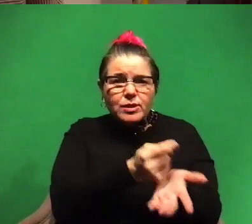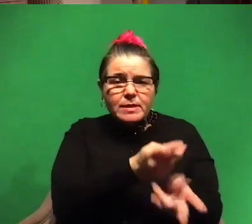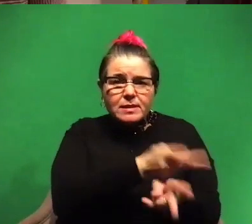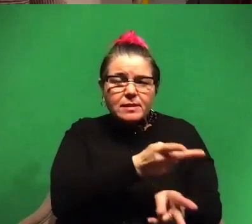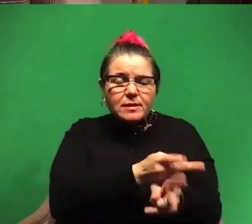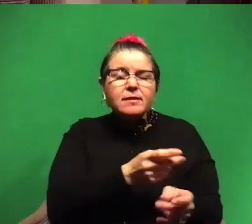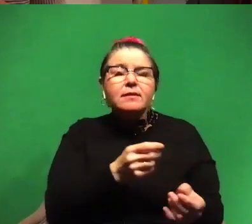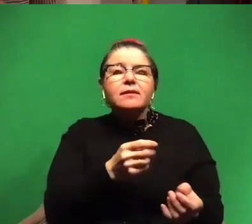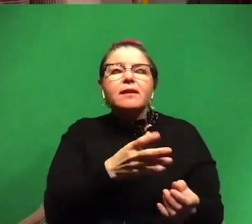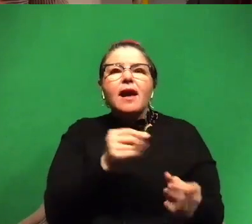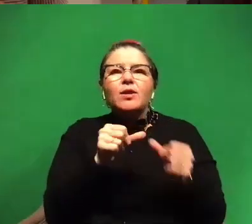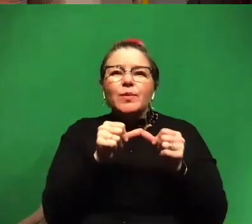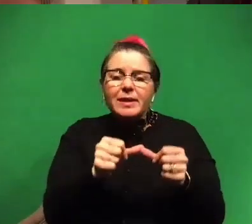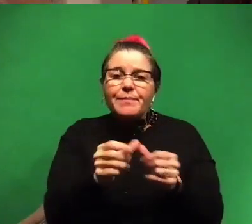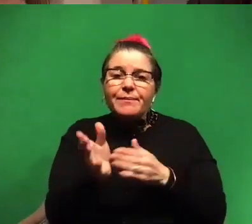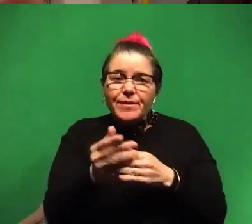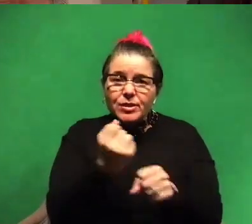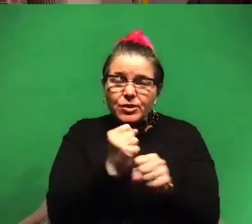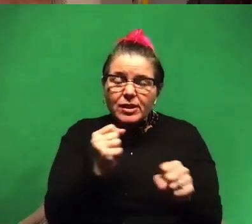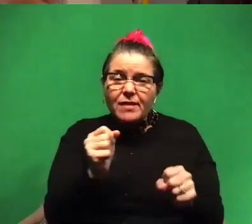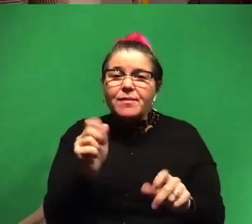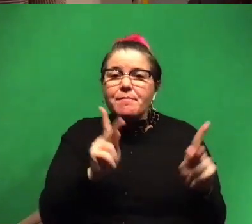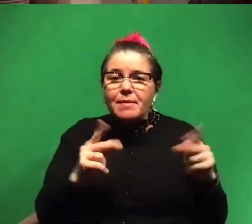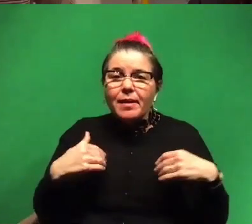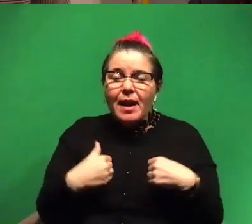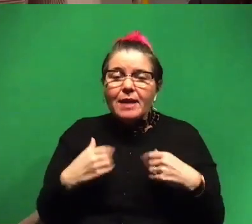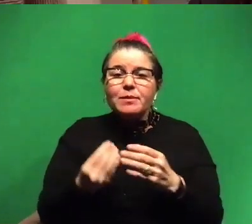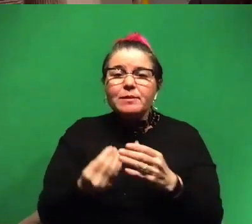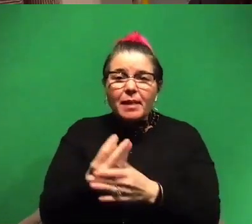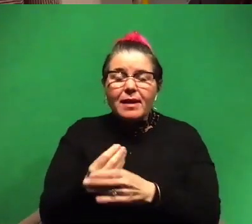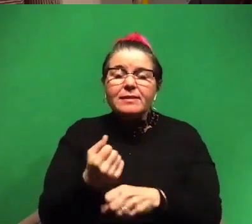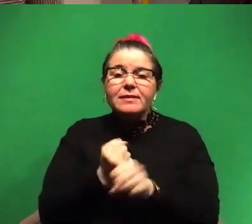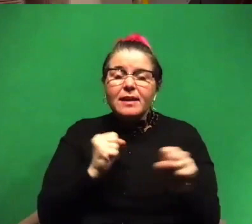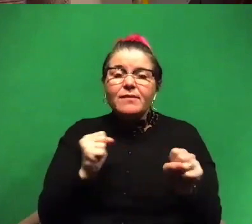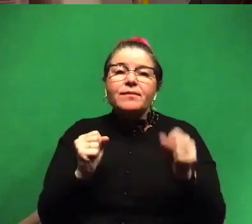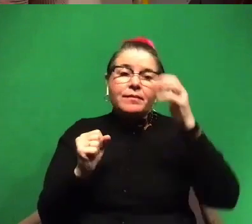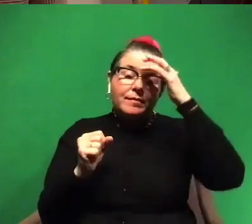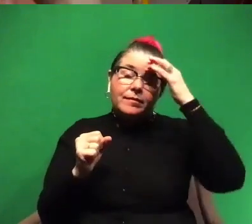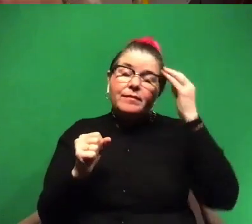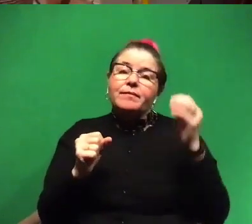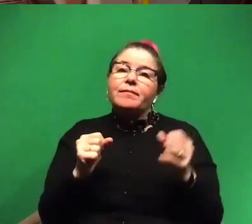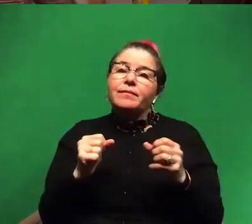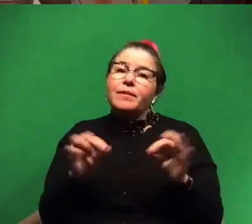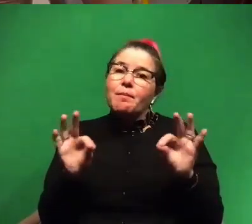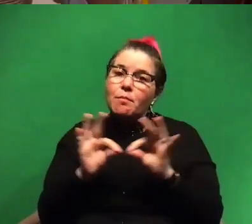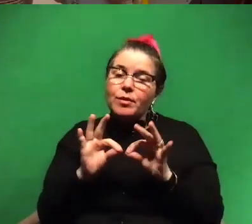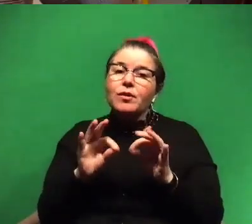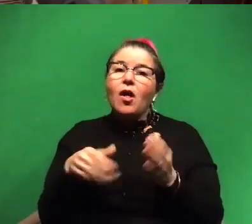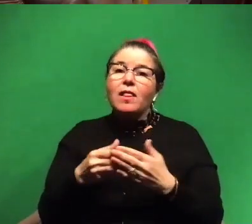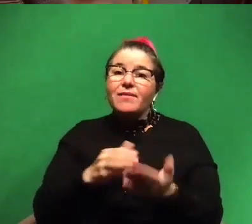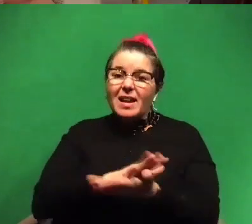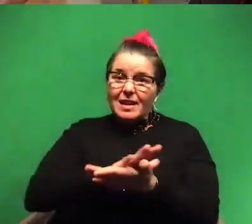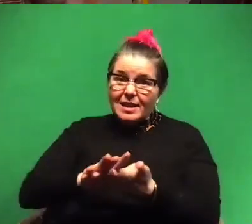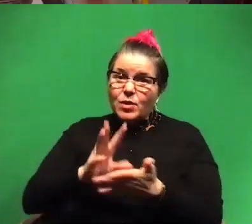to also keep fish safe and to keep people and animals and plants safe, is to make sure that all of the clean water